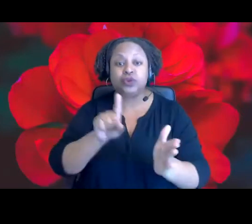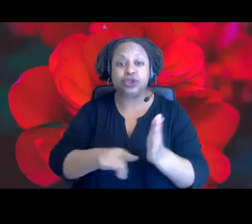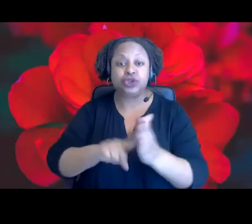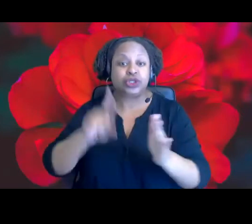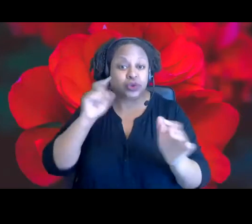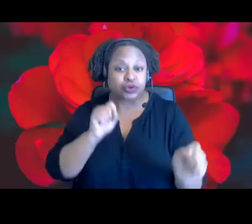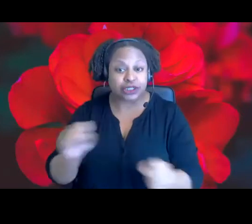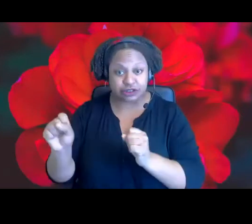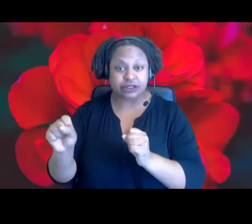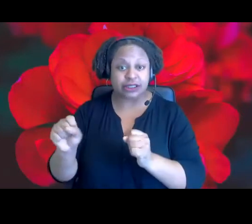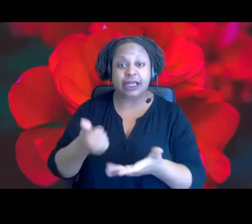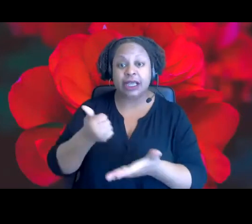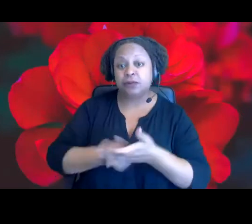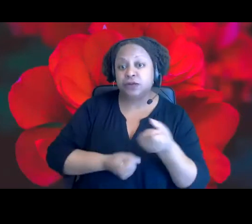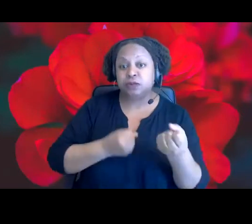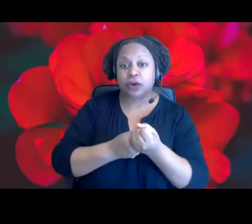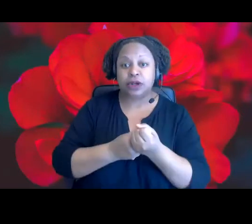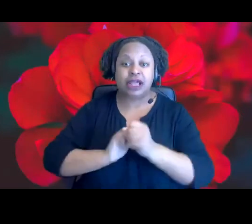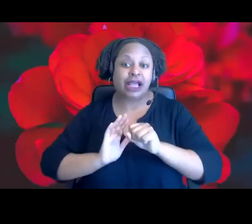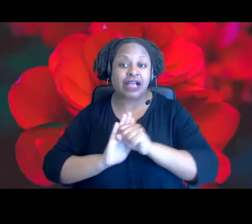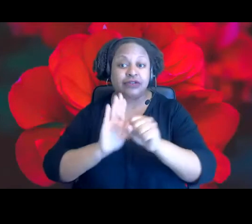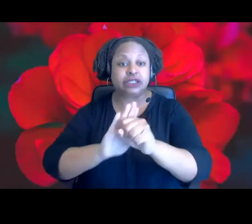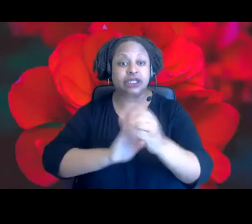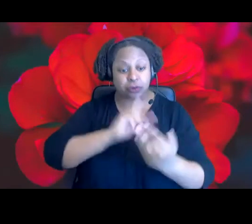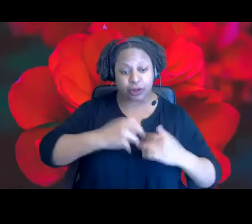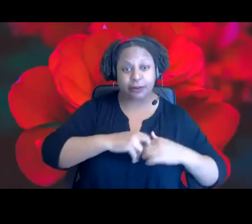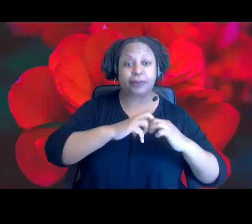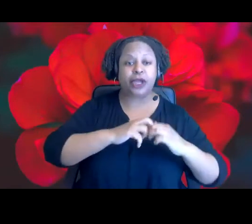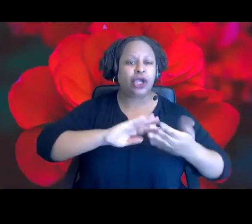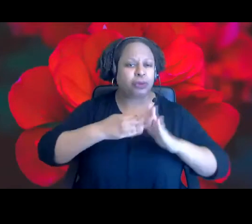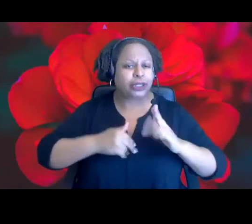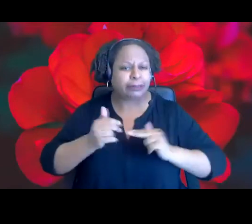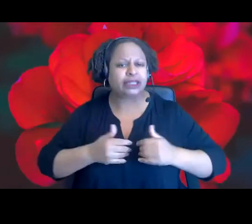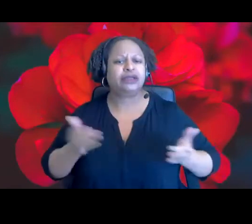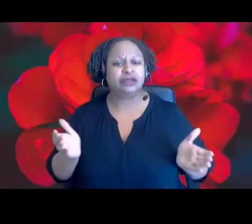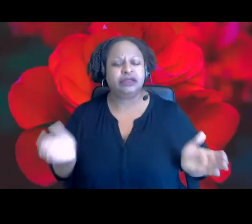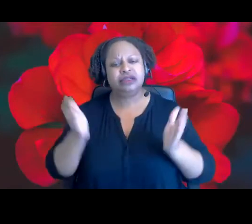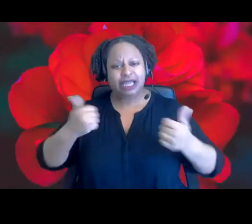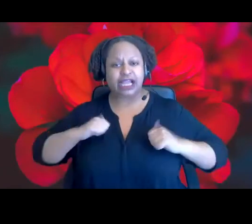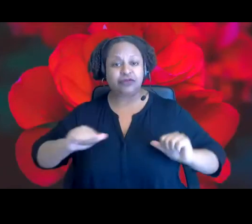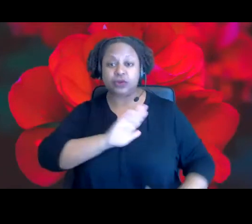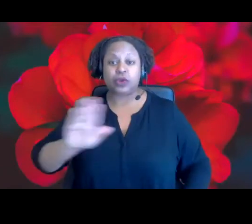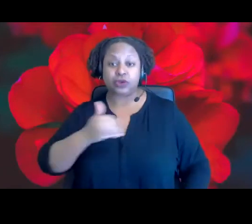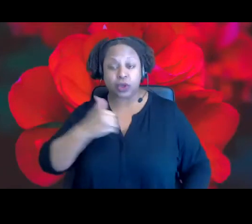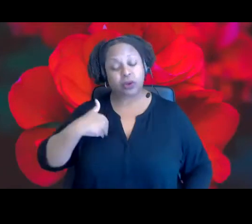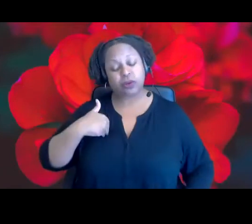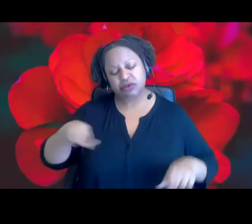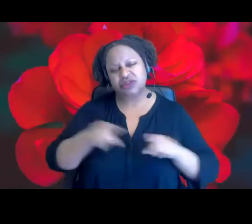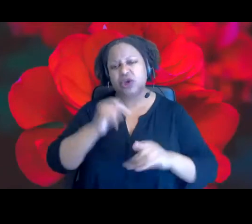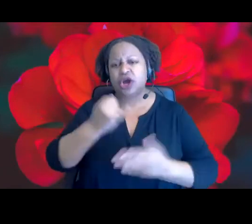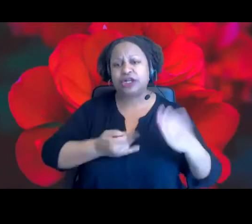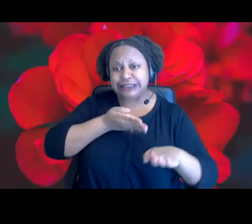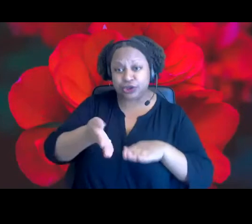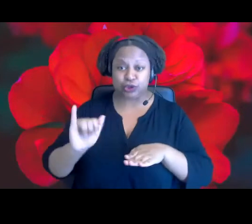advocacy, programming, and community building efforts across Toronto and, you know, throughout the arts sector as a whole. Toronto